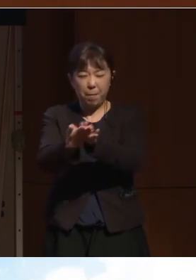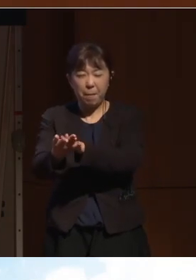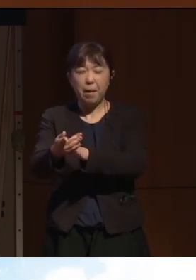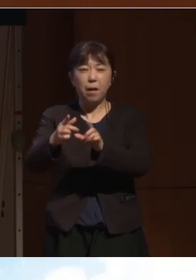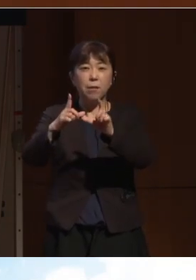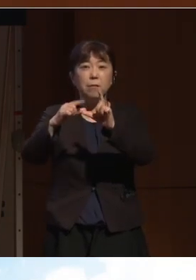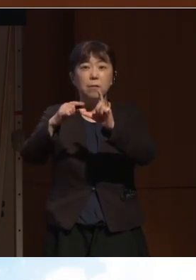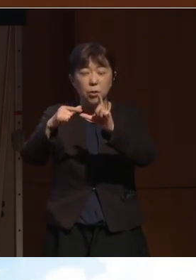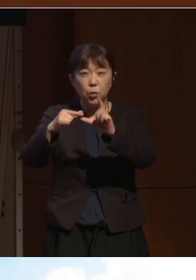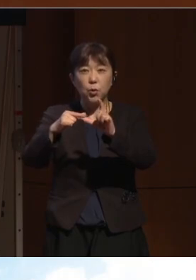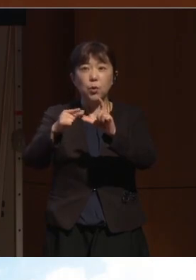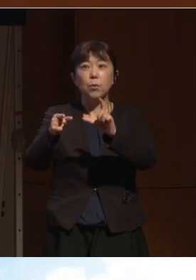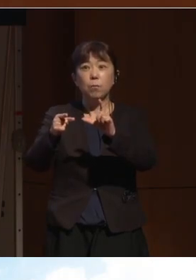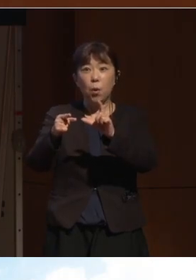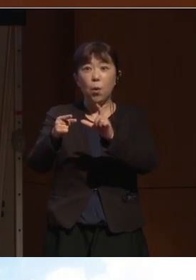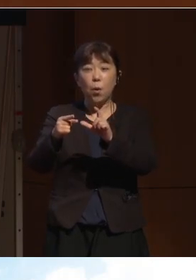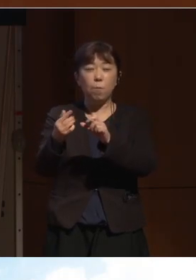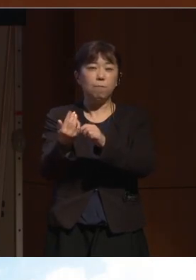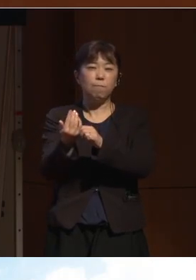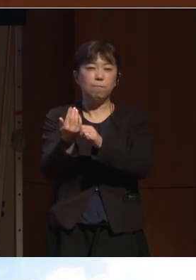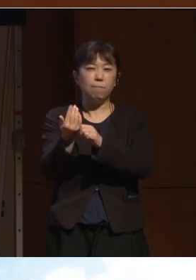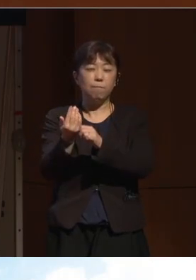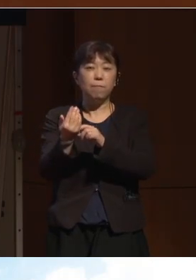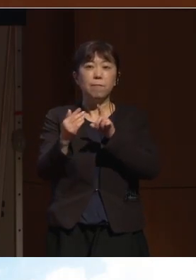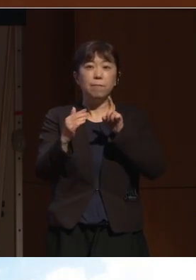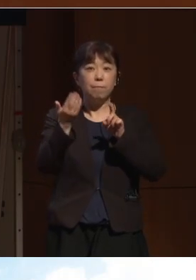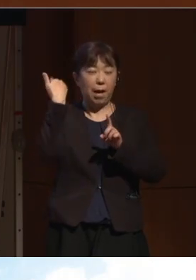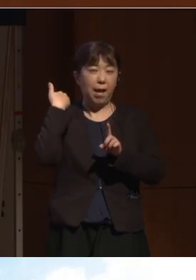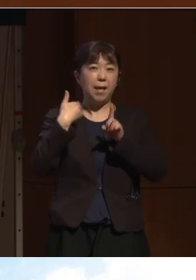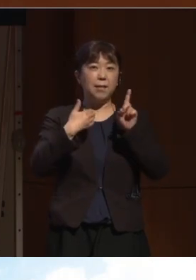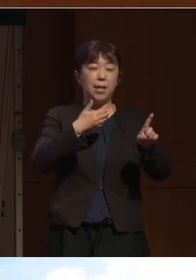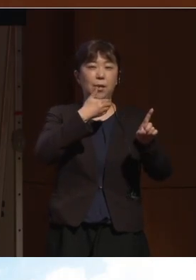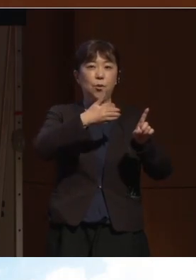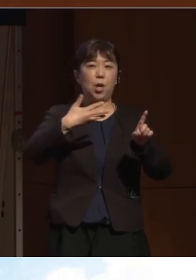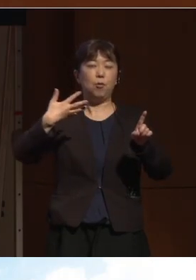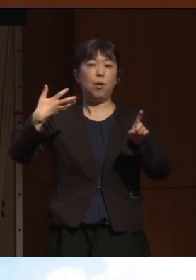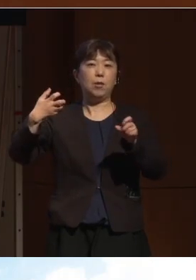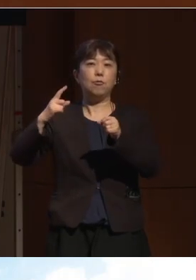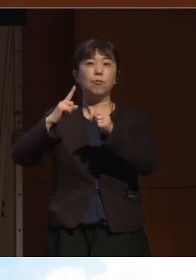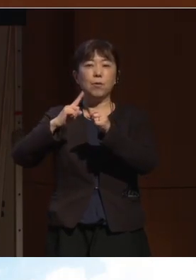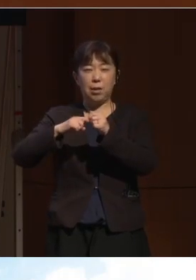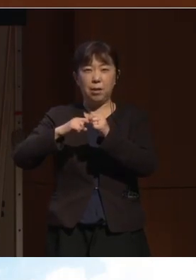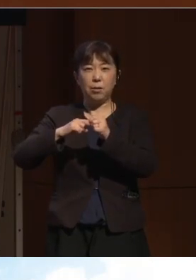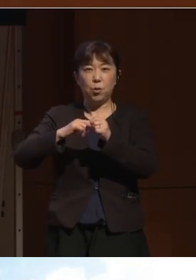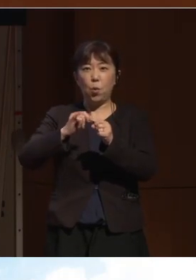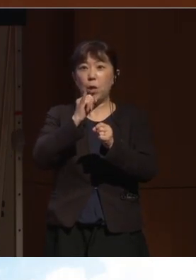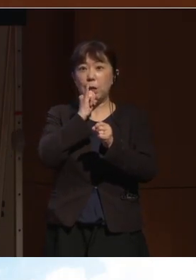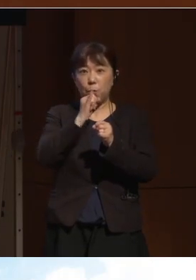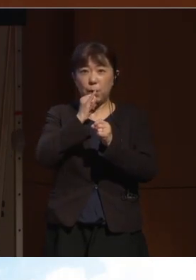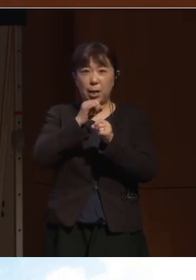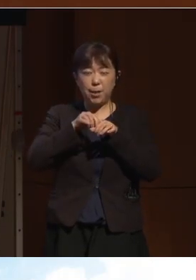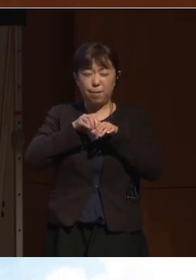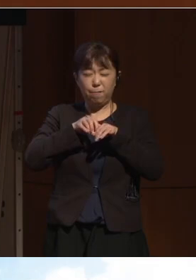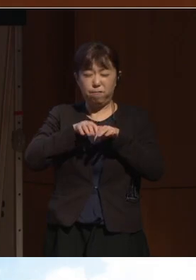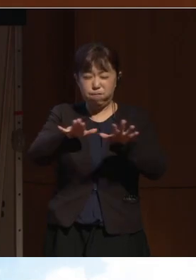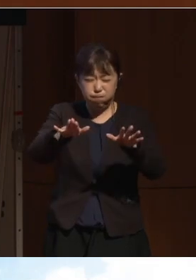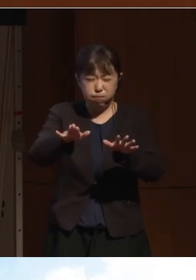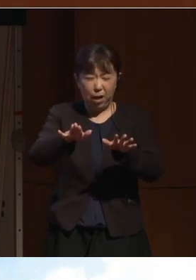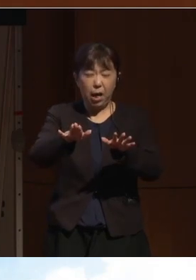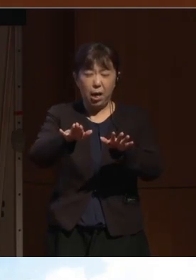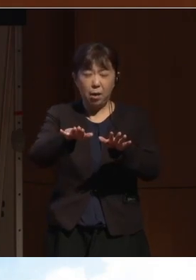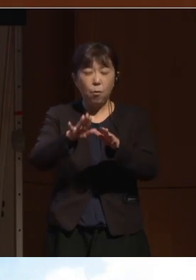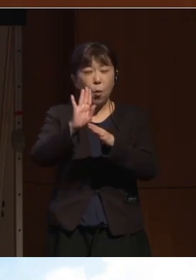pandemic of 1918. And whilst pandemics on that sort of scale and severity are rare, there are many more near misses and